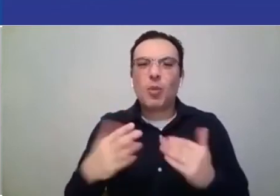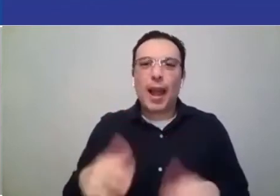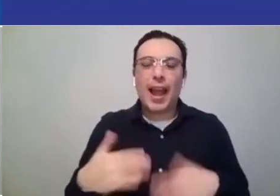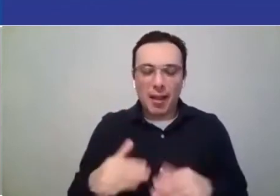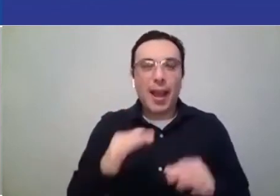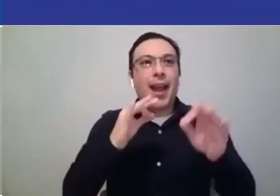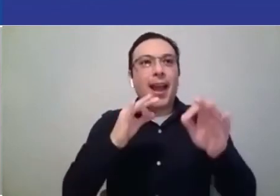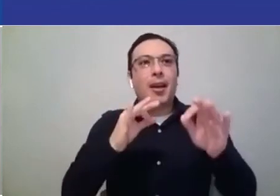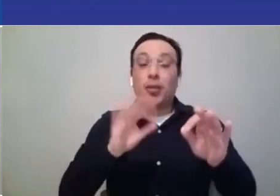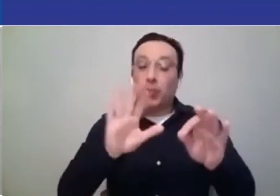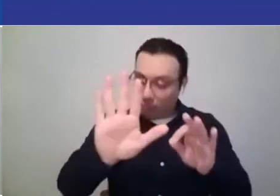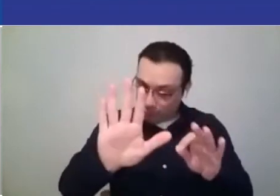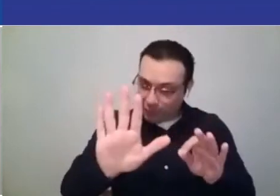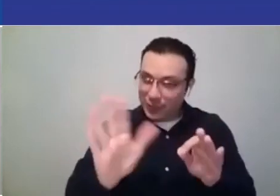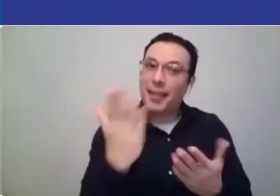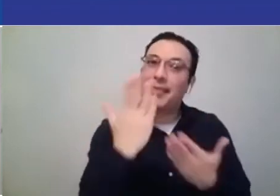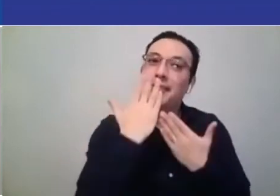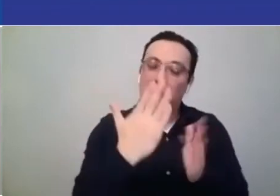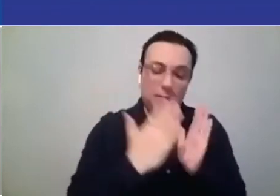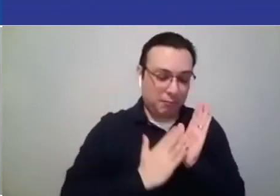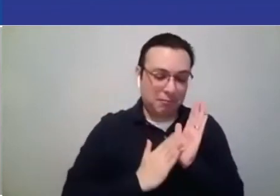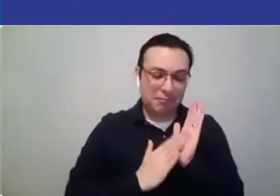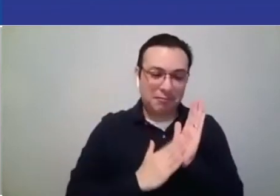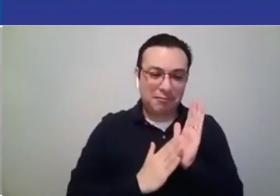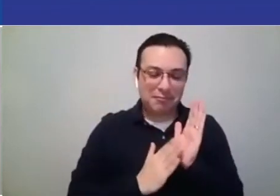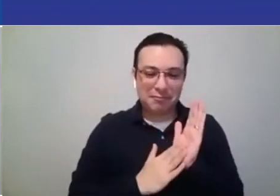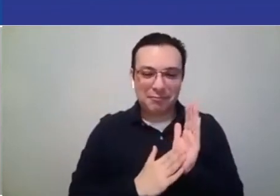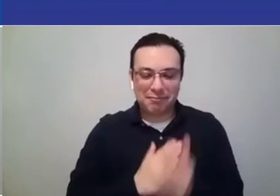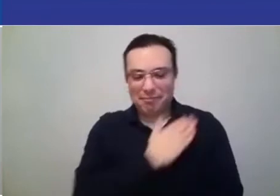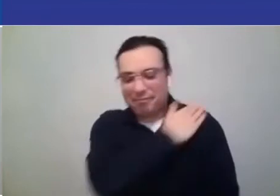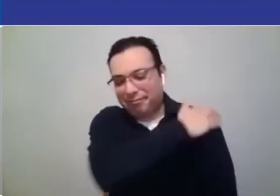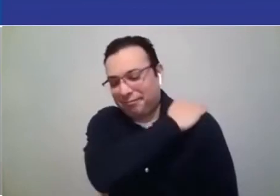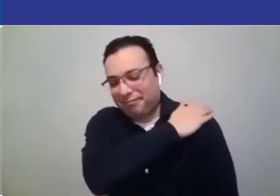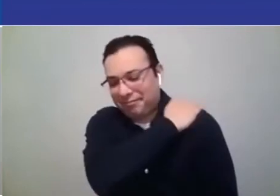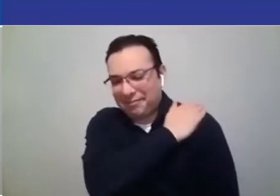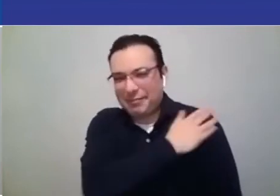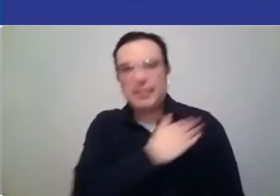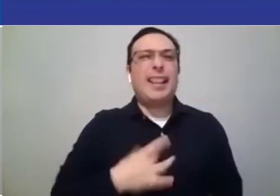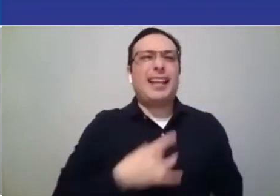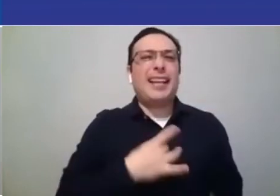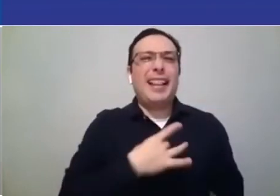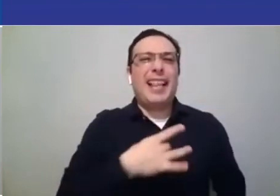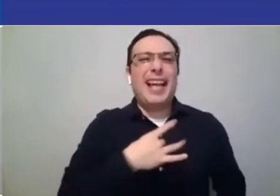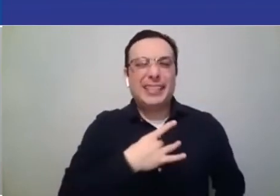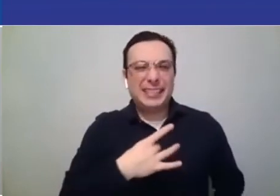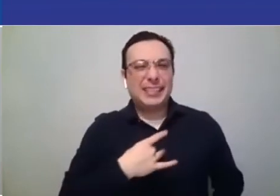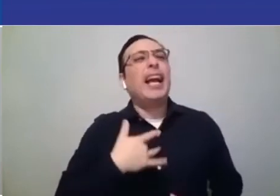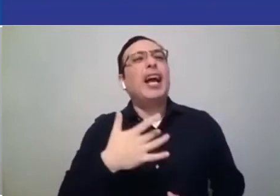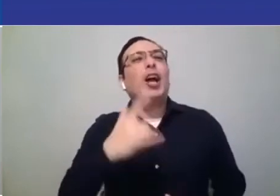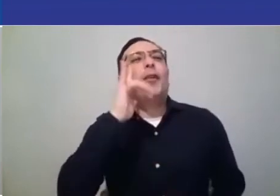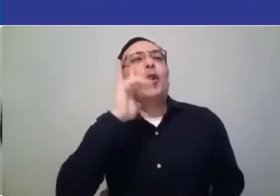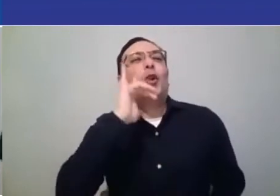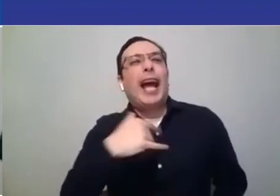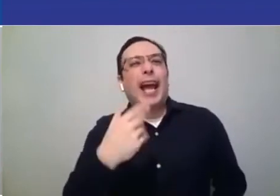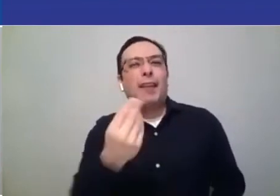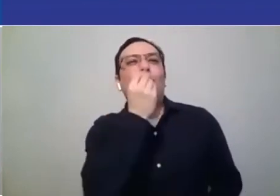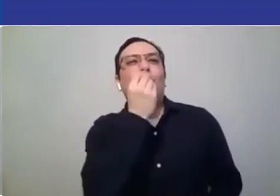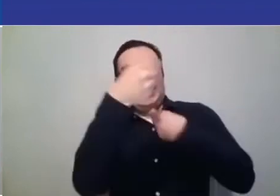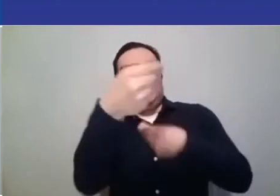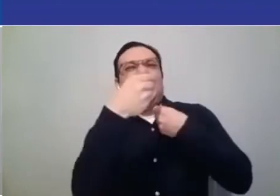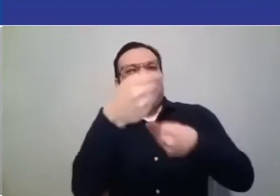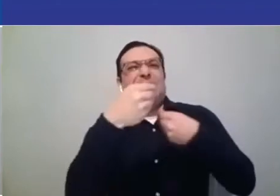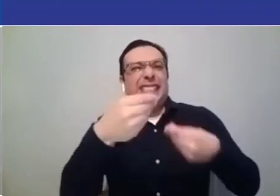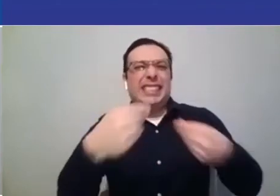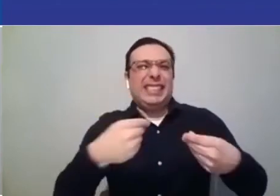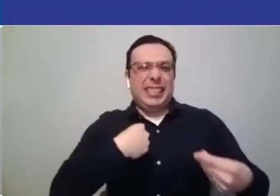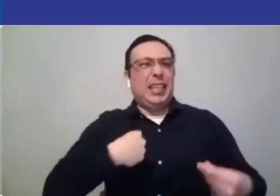and, my ego is being fattened here. It feels good. It feels good. Feed me, feed me.